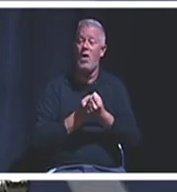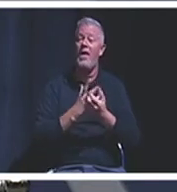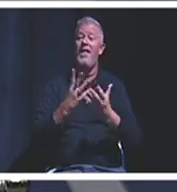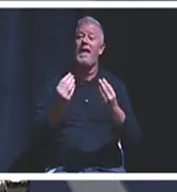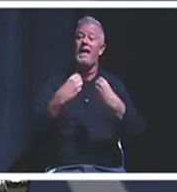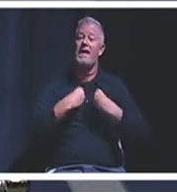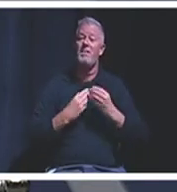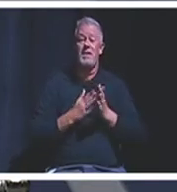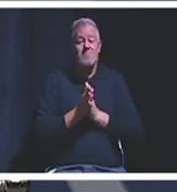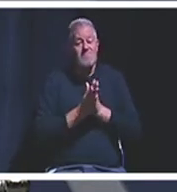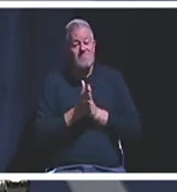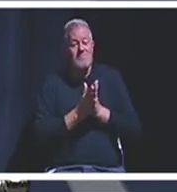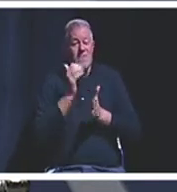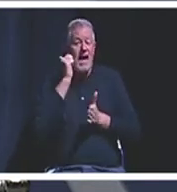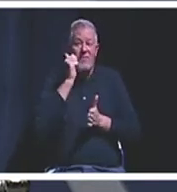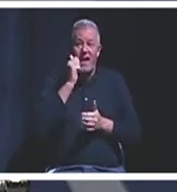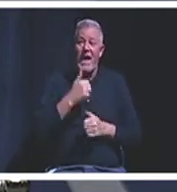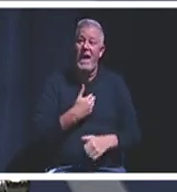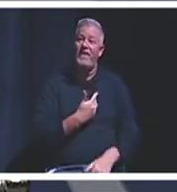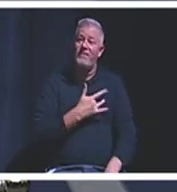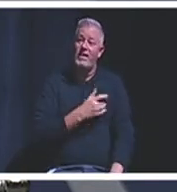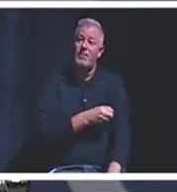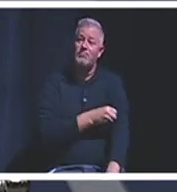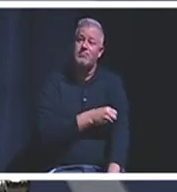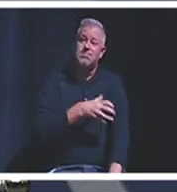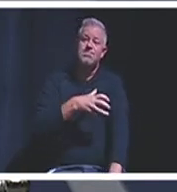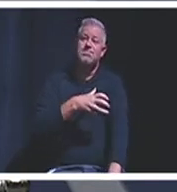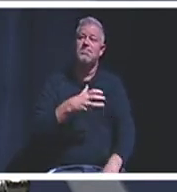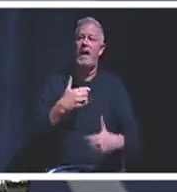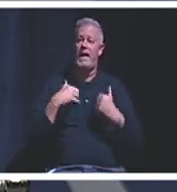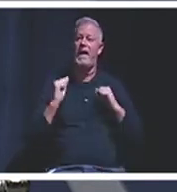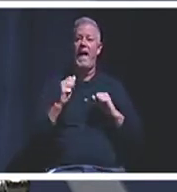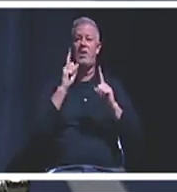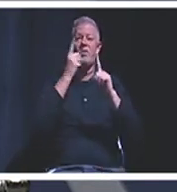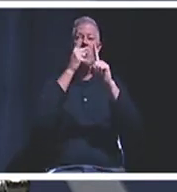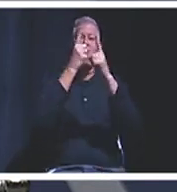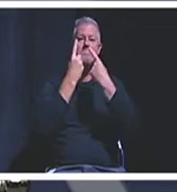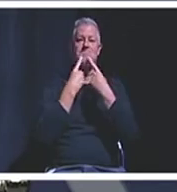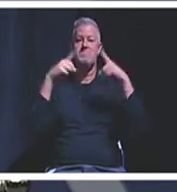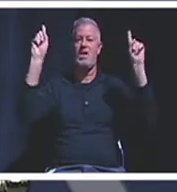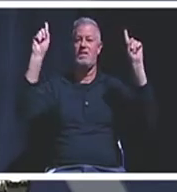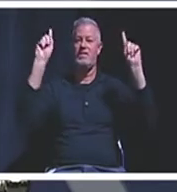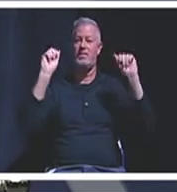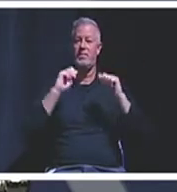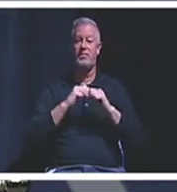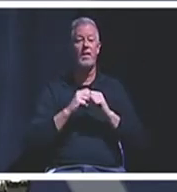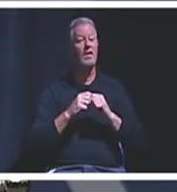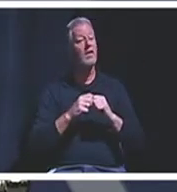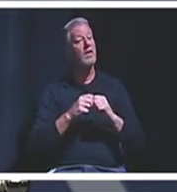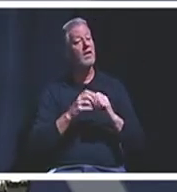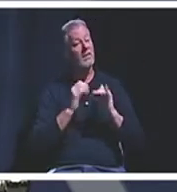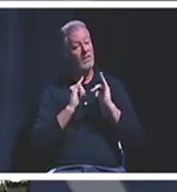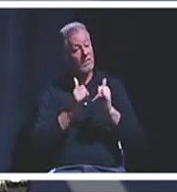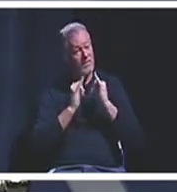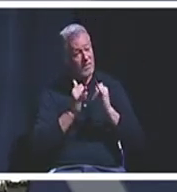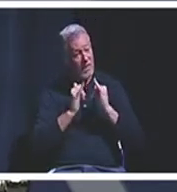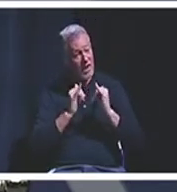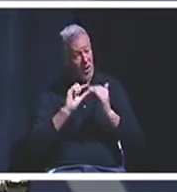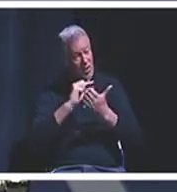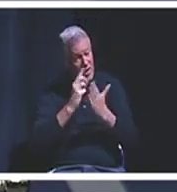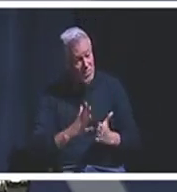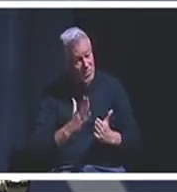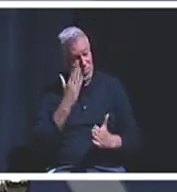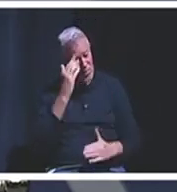day and empower me to reach my goals. And my fellow graduates, I know that all of you have your